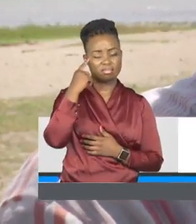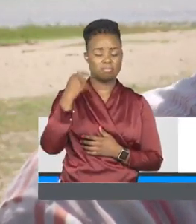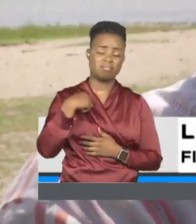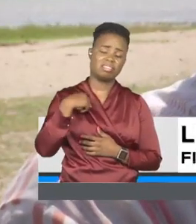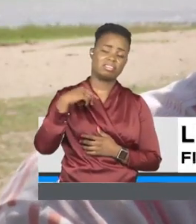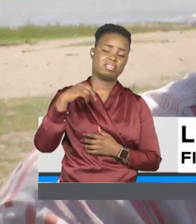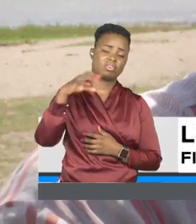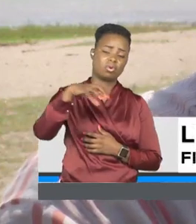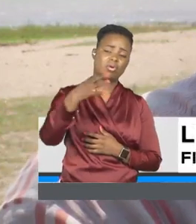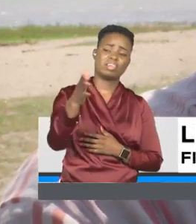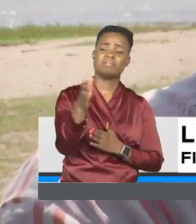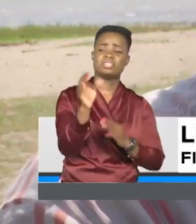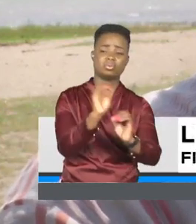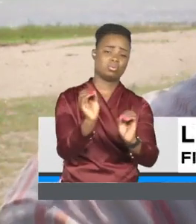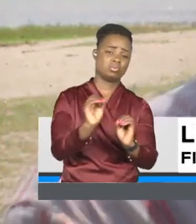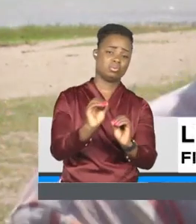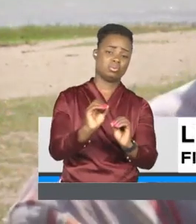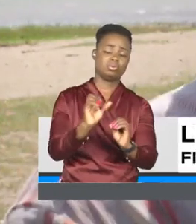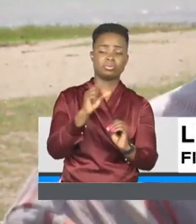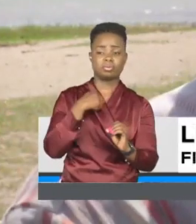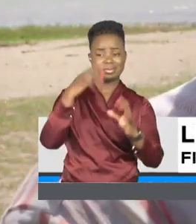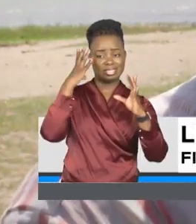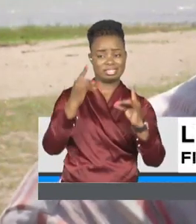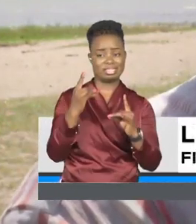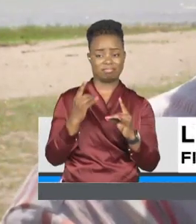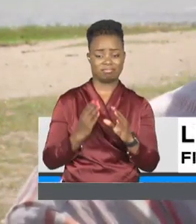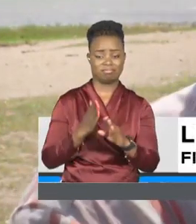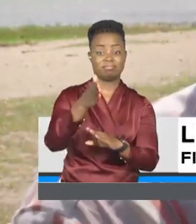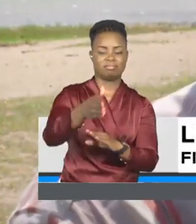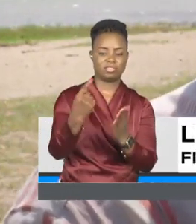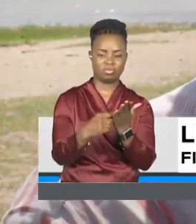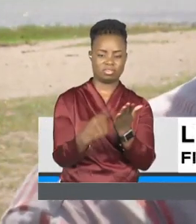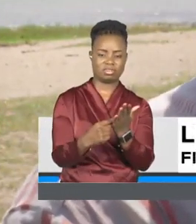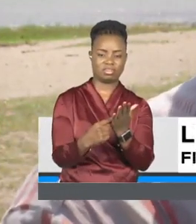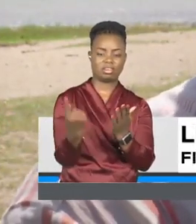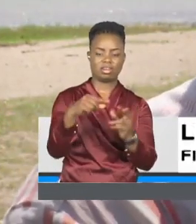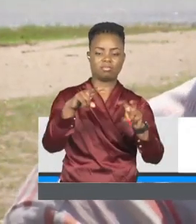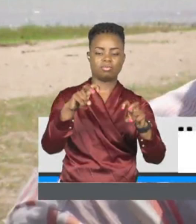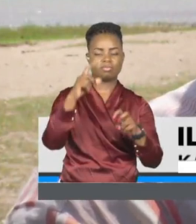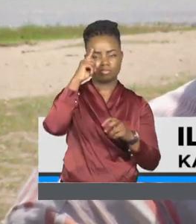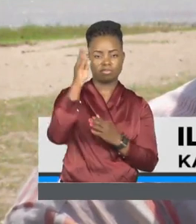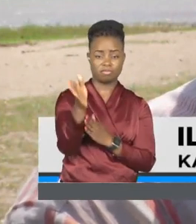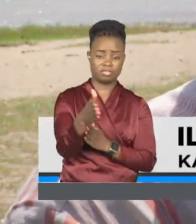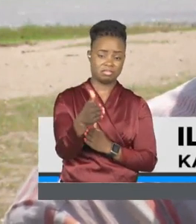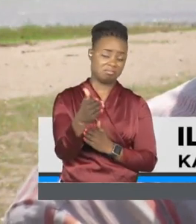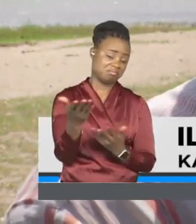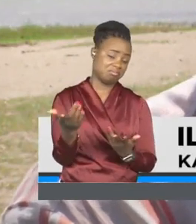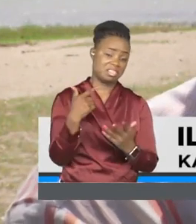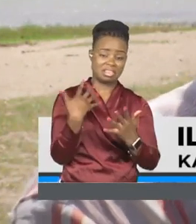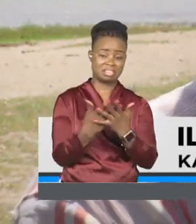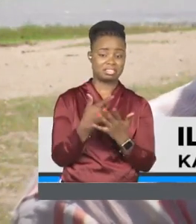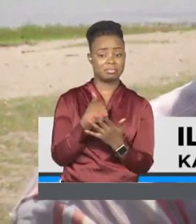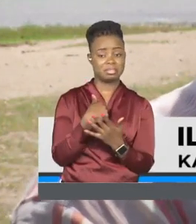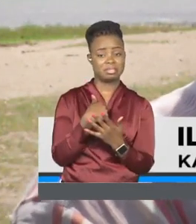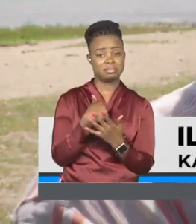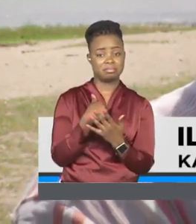I couldn't get any fish in our side. That's why I crossed over to Uganda. What can I say? They had arrested me, and I